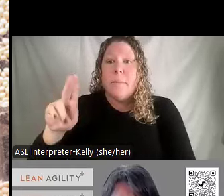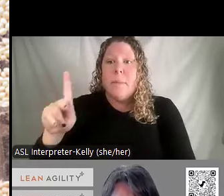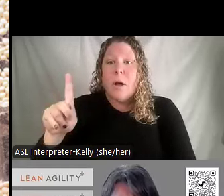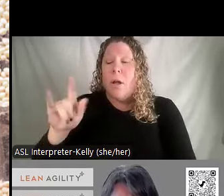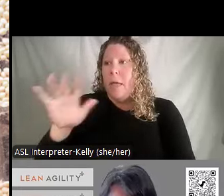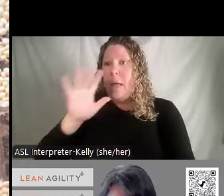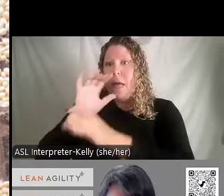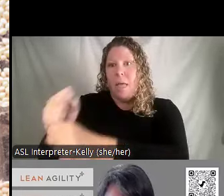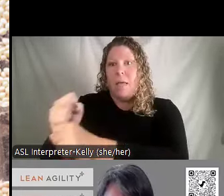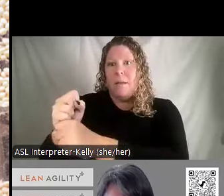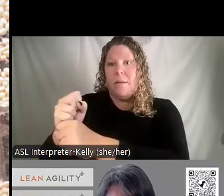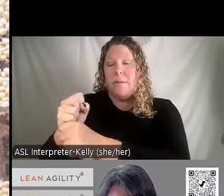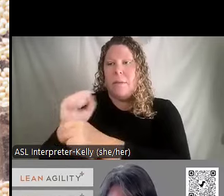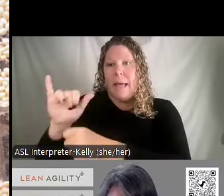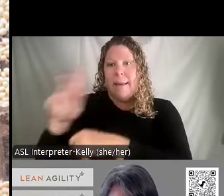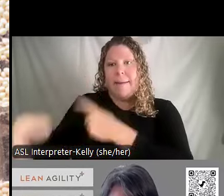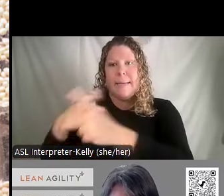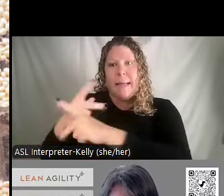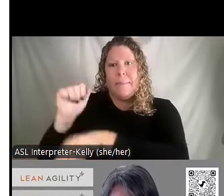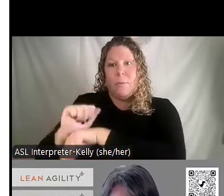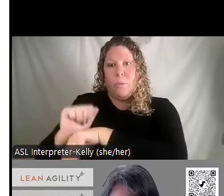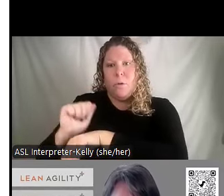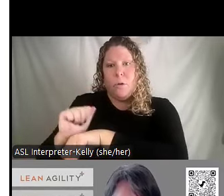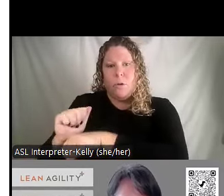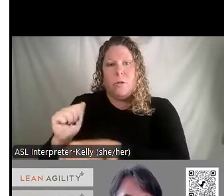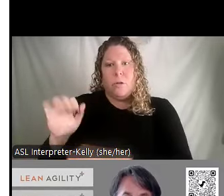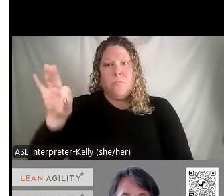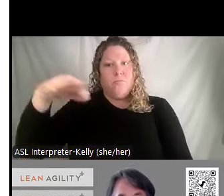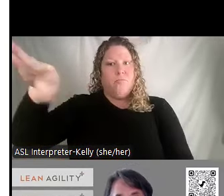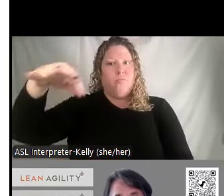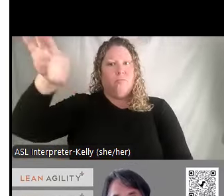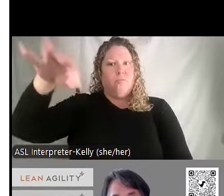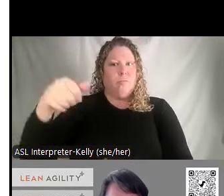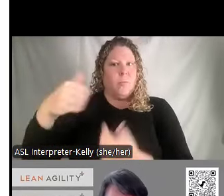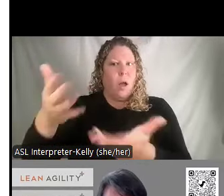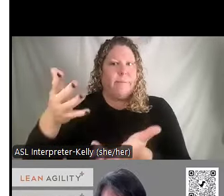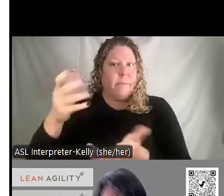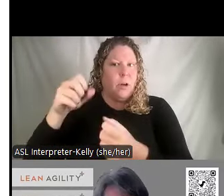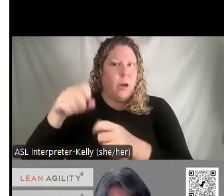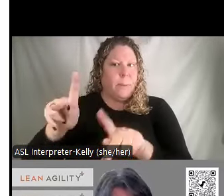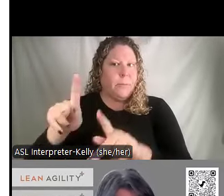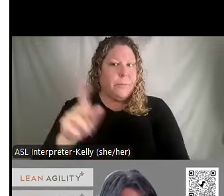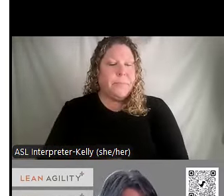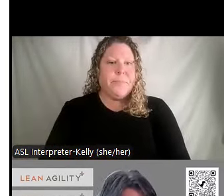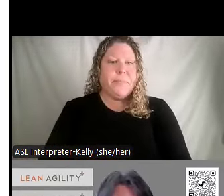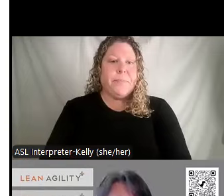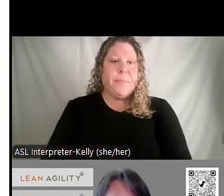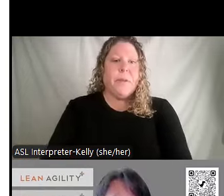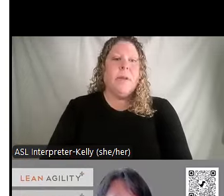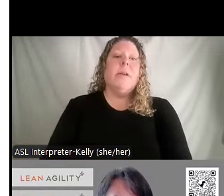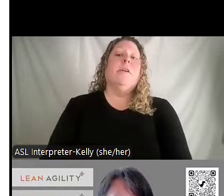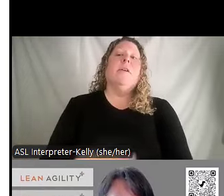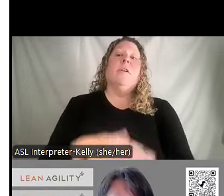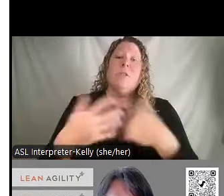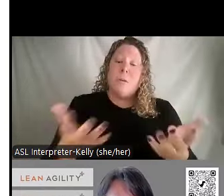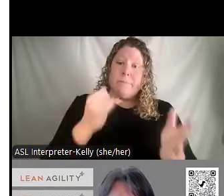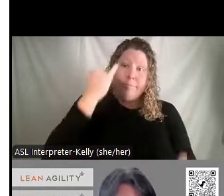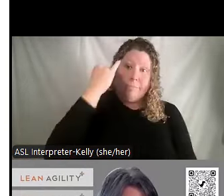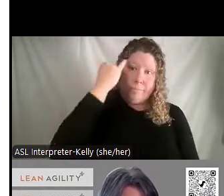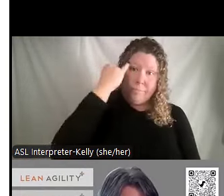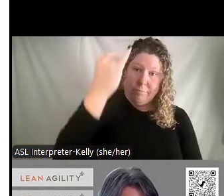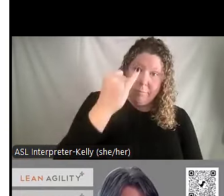them to be part of that adoption curve. Now, once we've got an idea, how we communicate it is